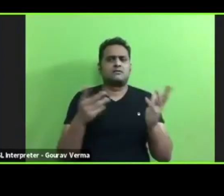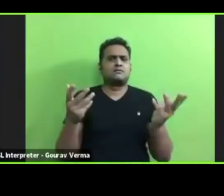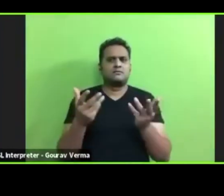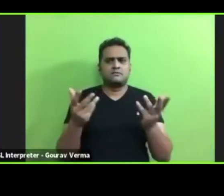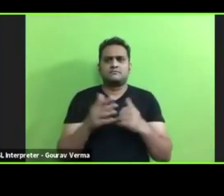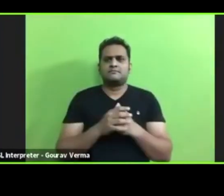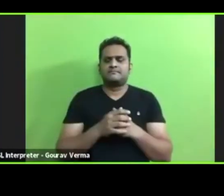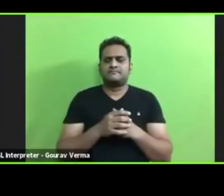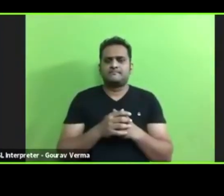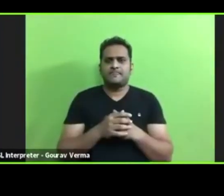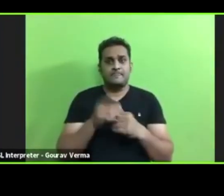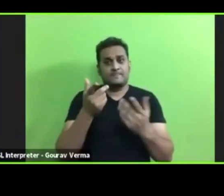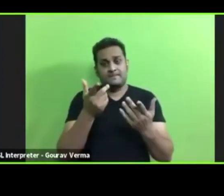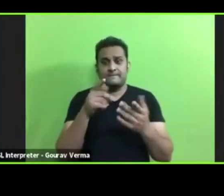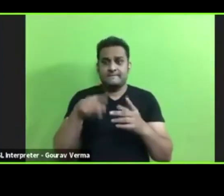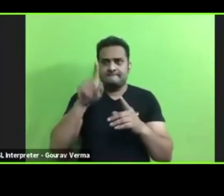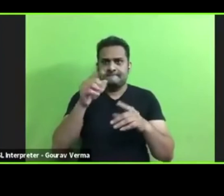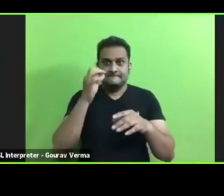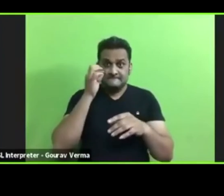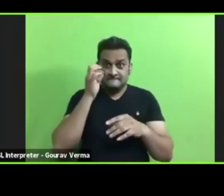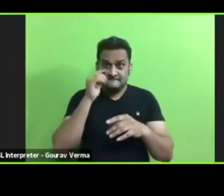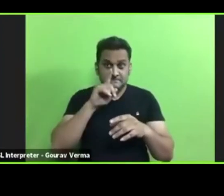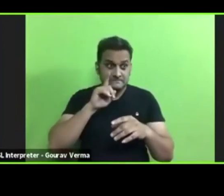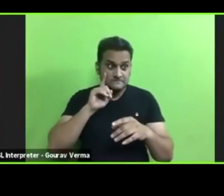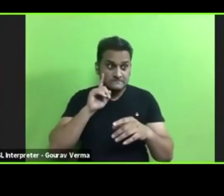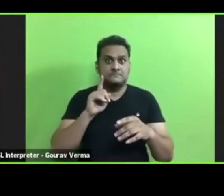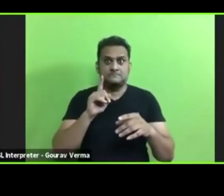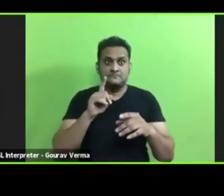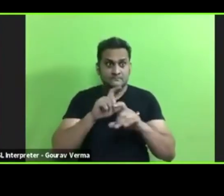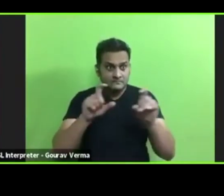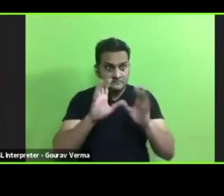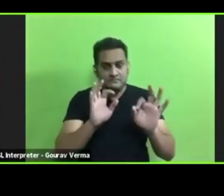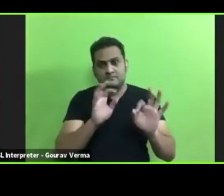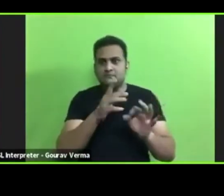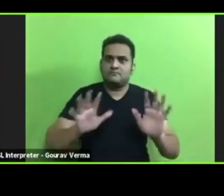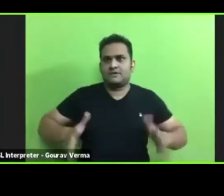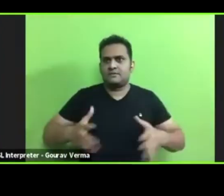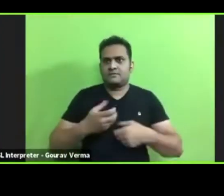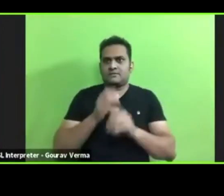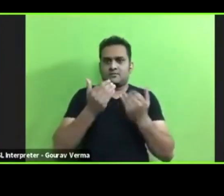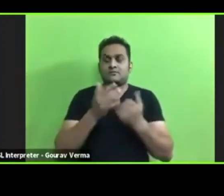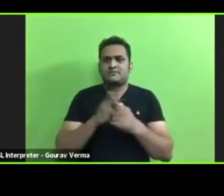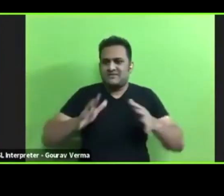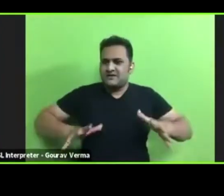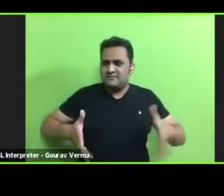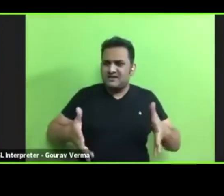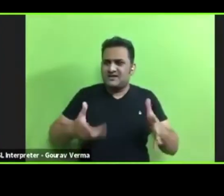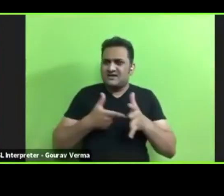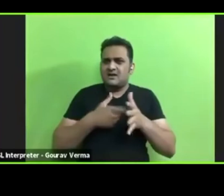the fact that you need skin to make the mridangam. The mridangam uses 3 kinds of